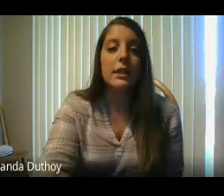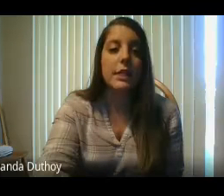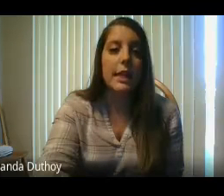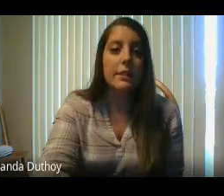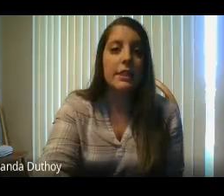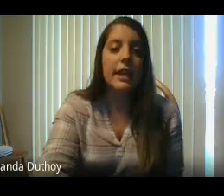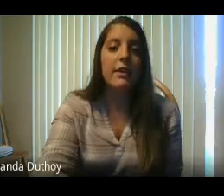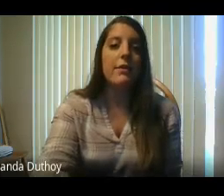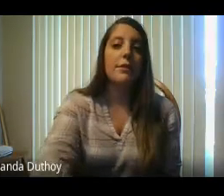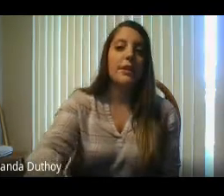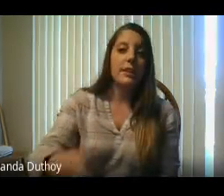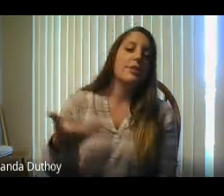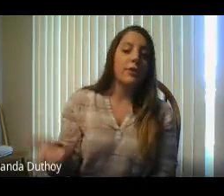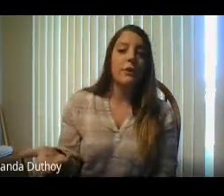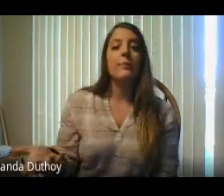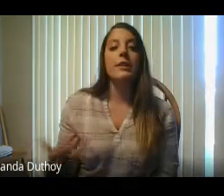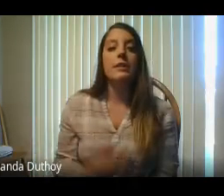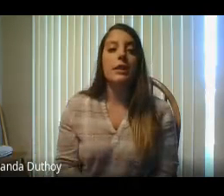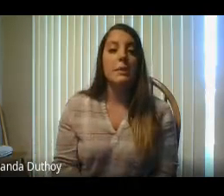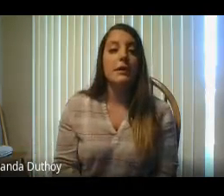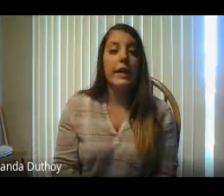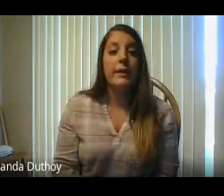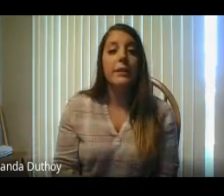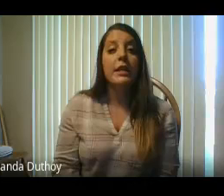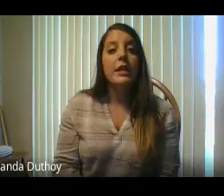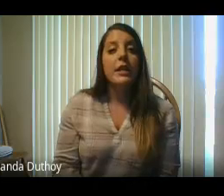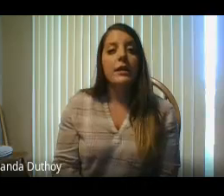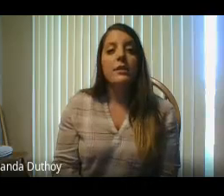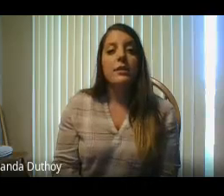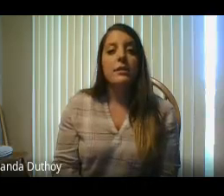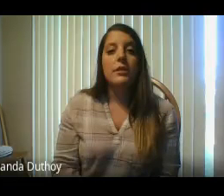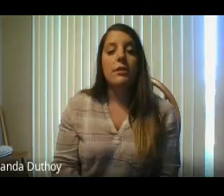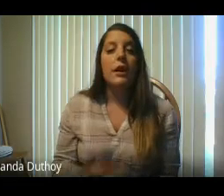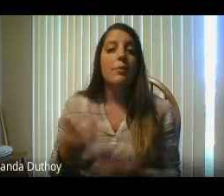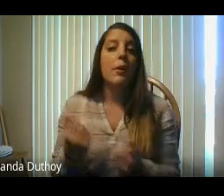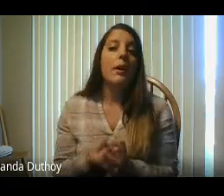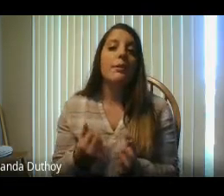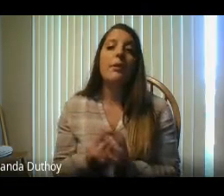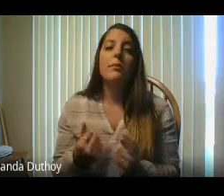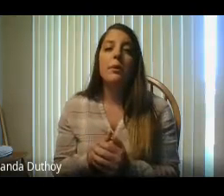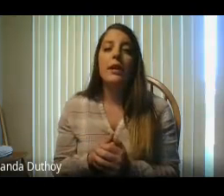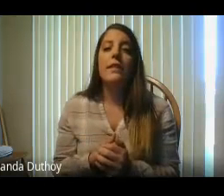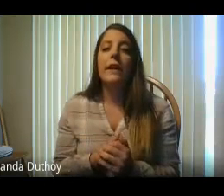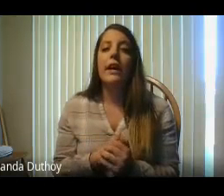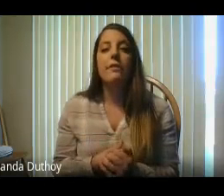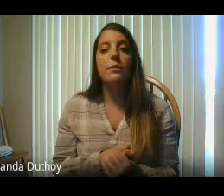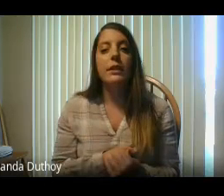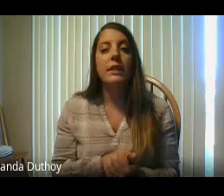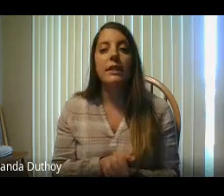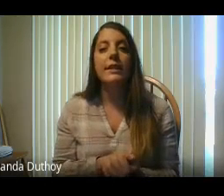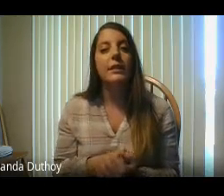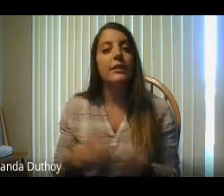So we are going to start with time today. You need to know your numbers to talk about time. So important